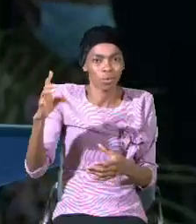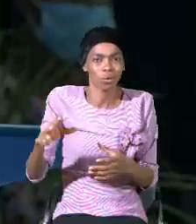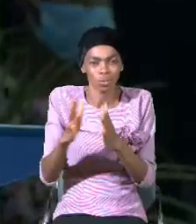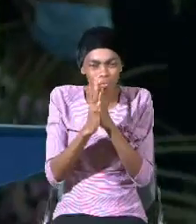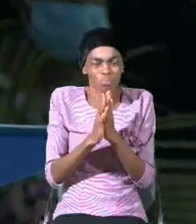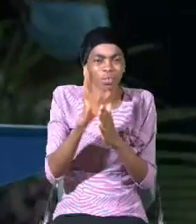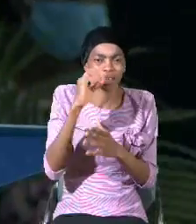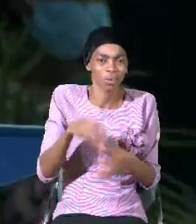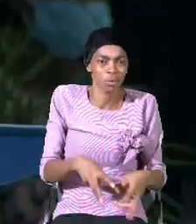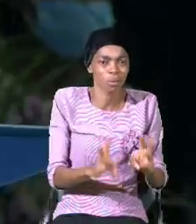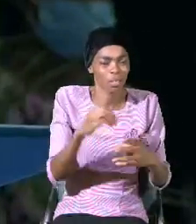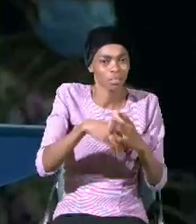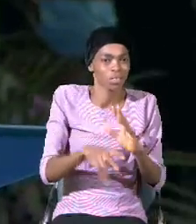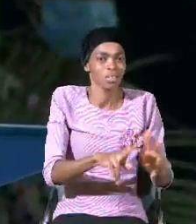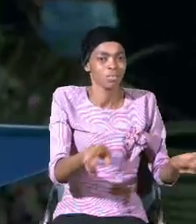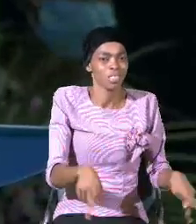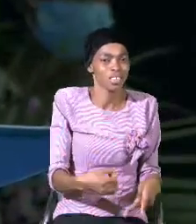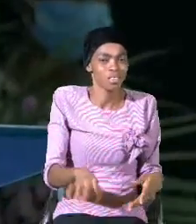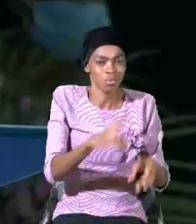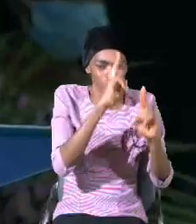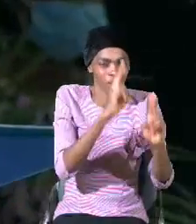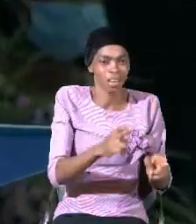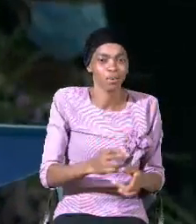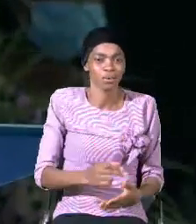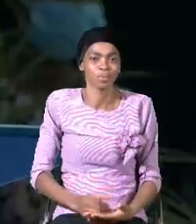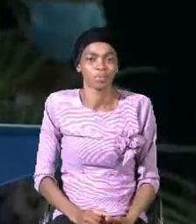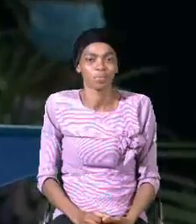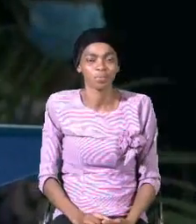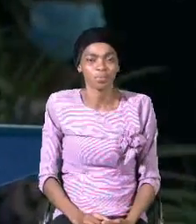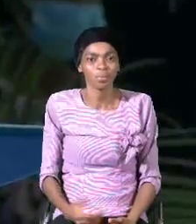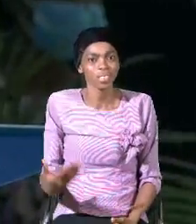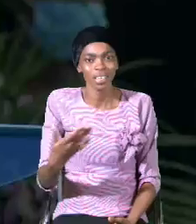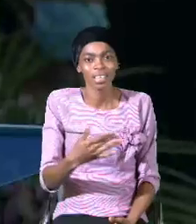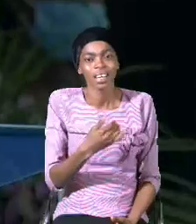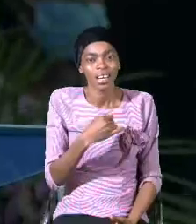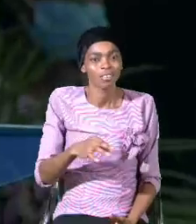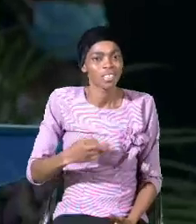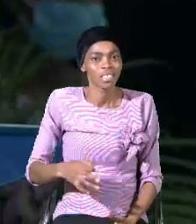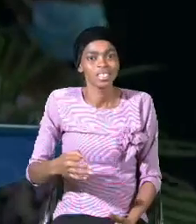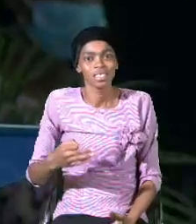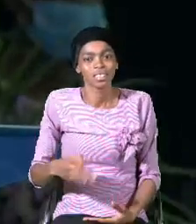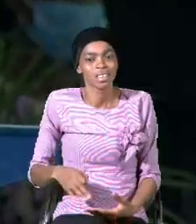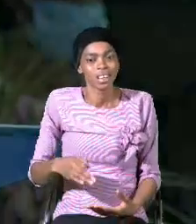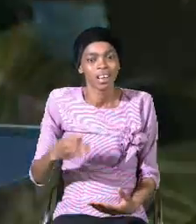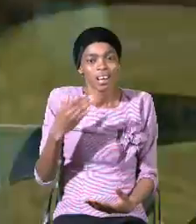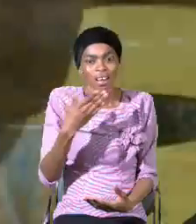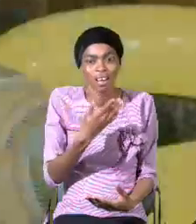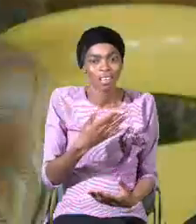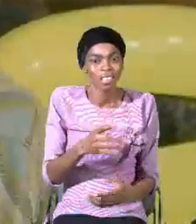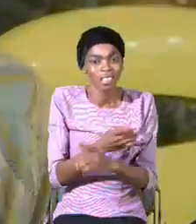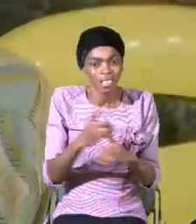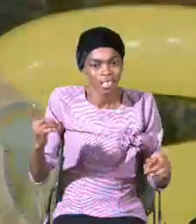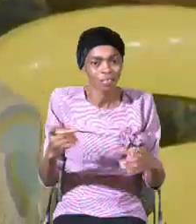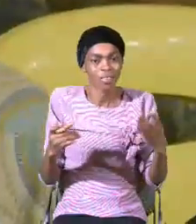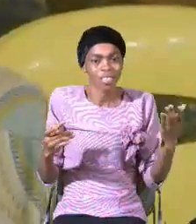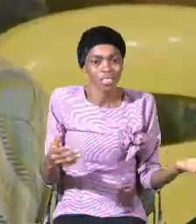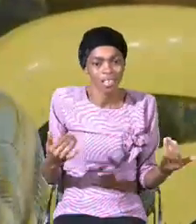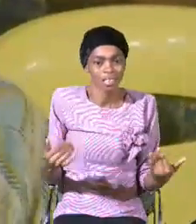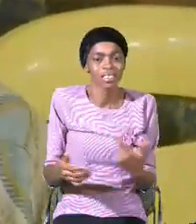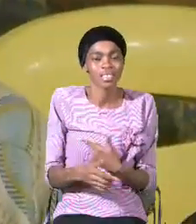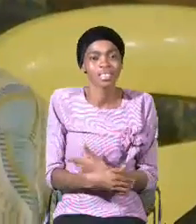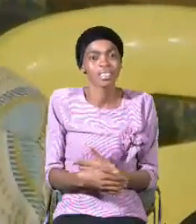into the place of honor. There is a point of lifting here tonight. You are going to be moved to the